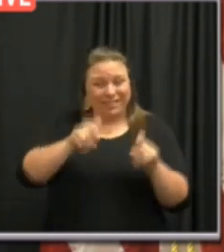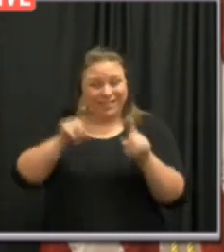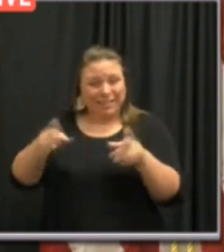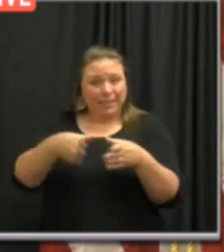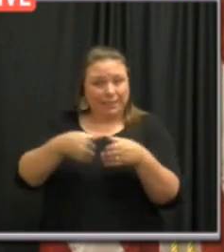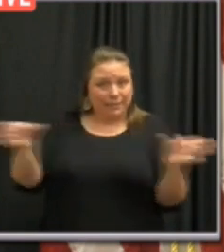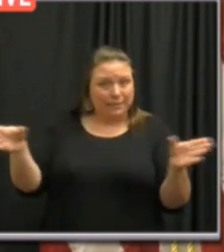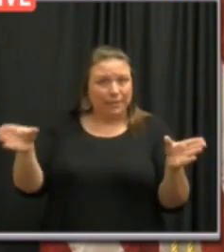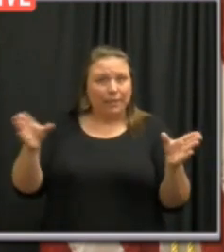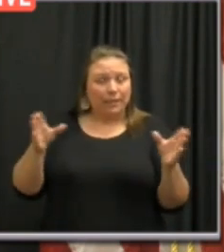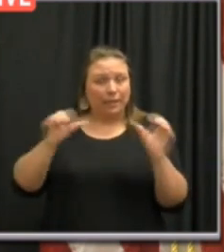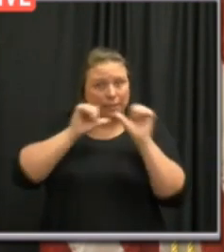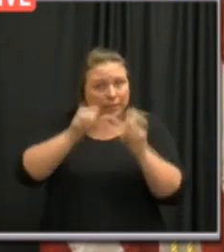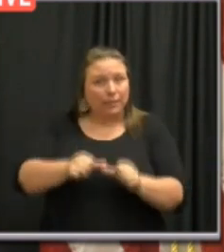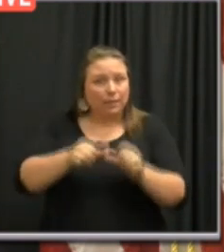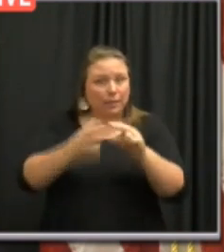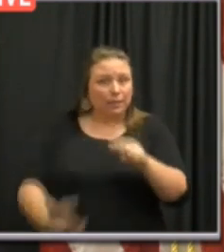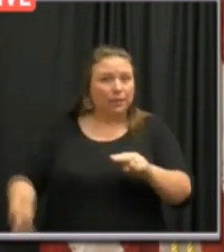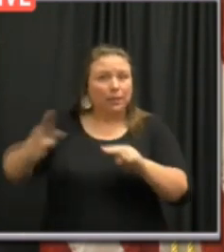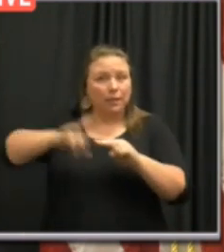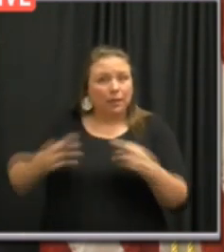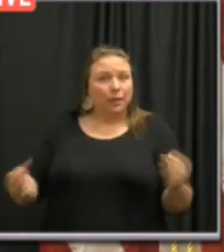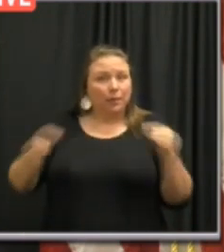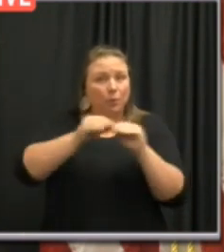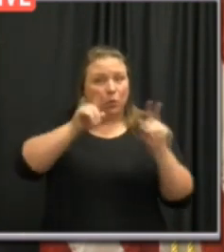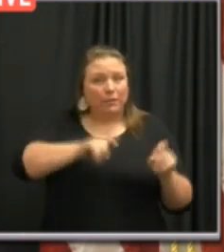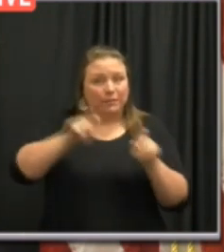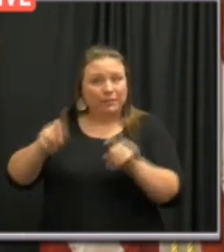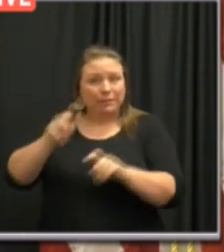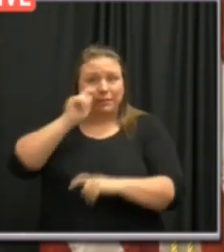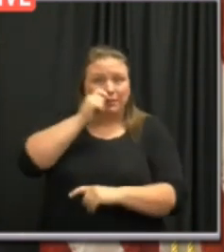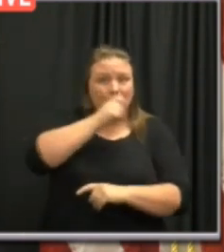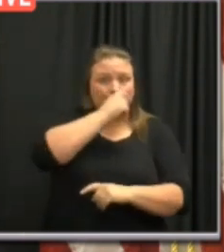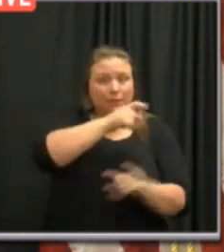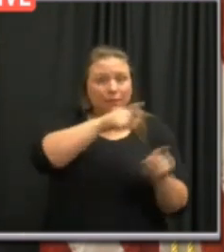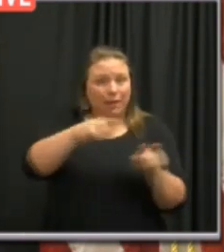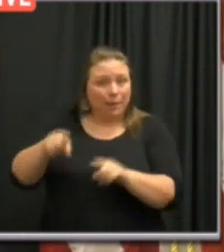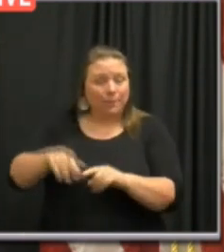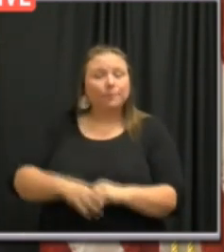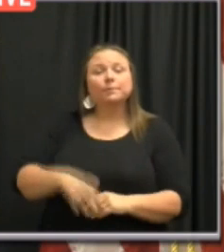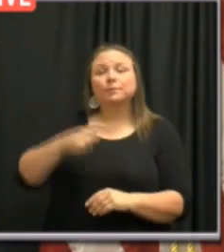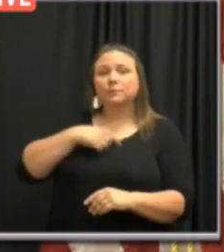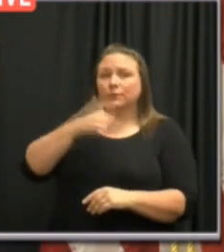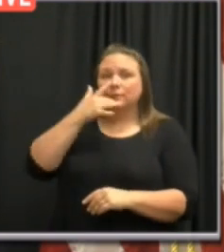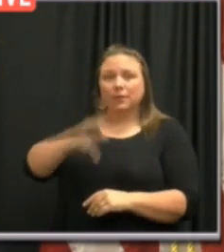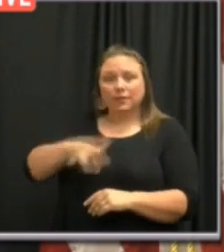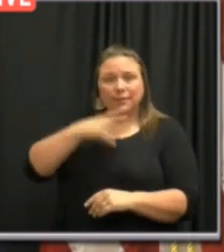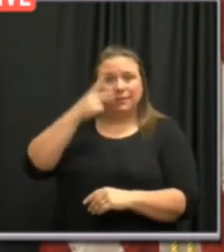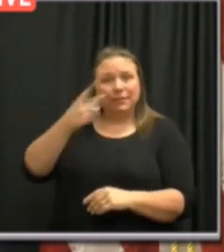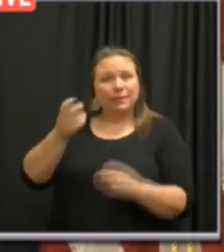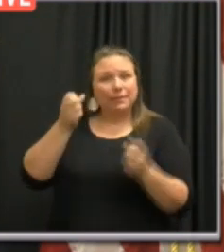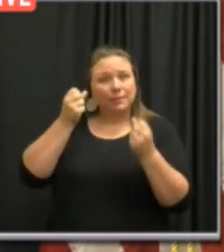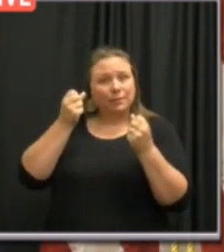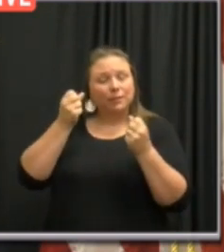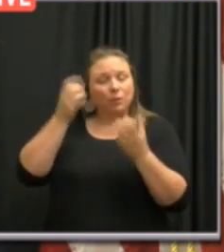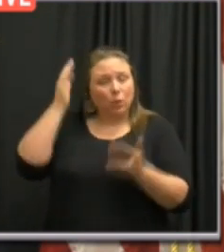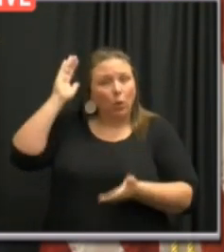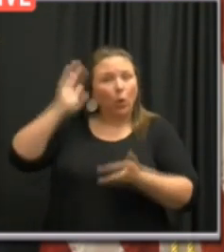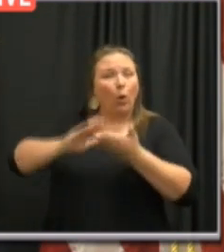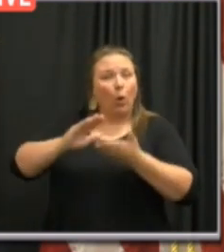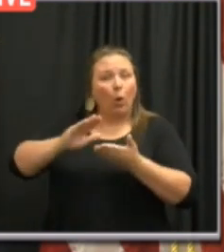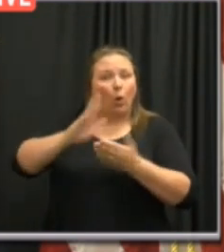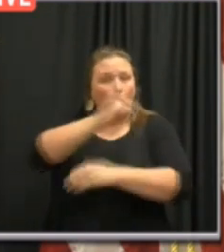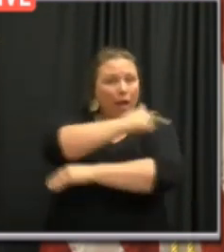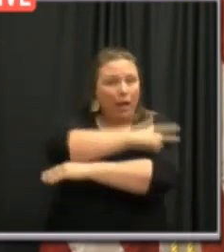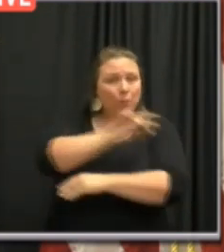also continuing to increase. Now, we are fortunate to have seen remarkably low hospitalization and mortality